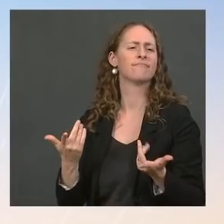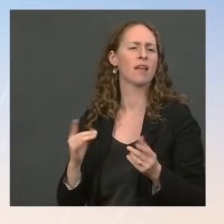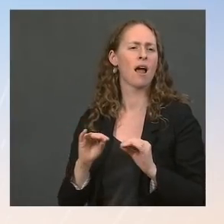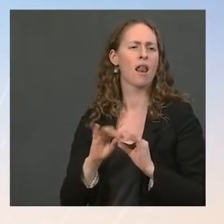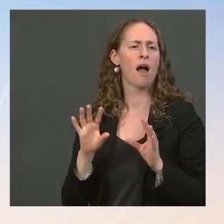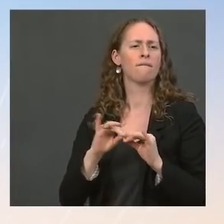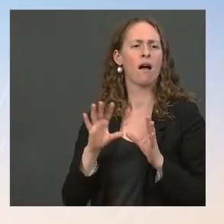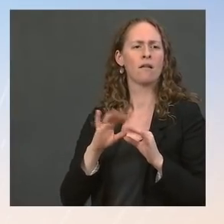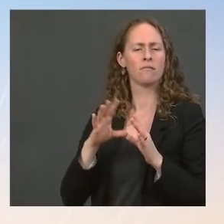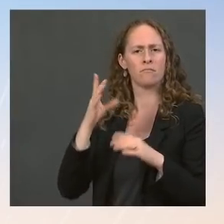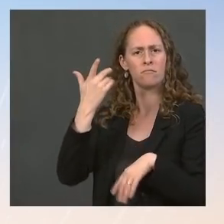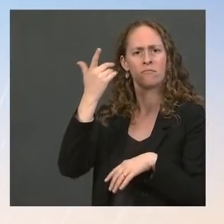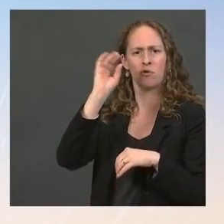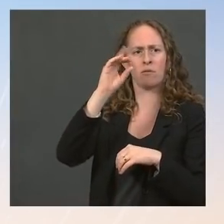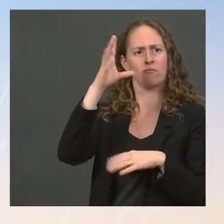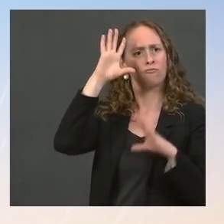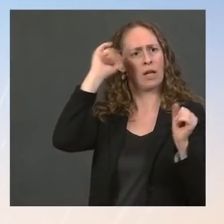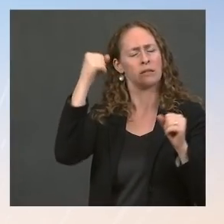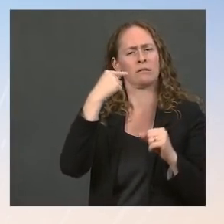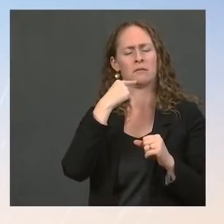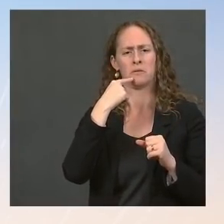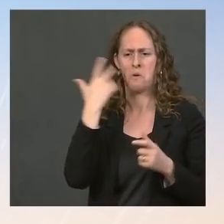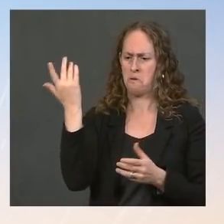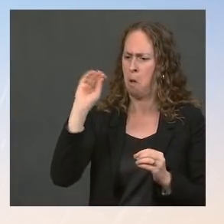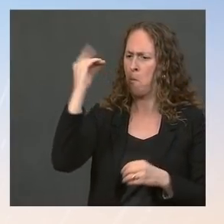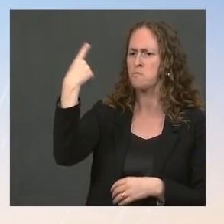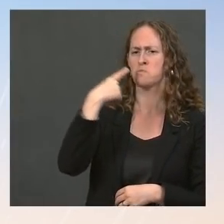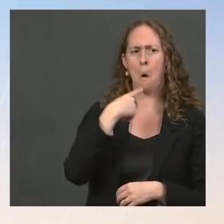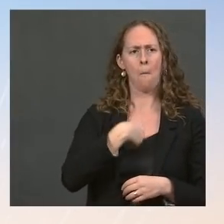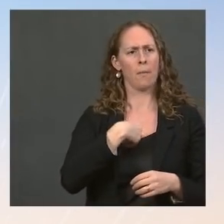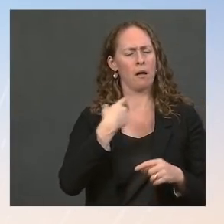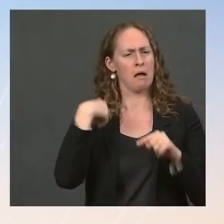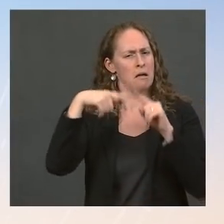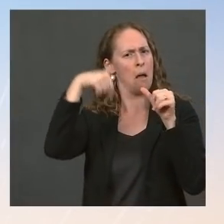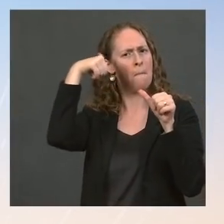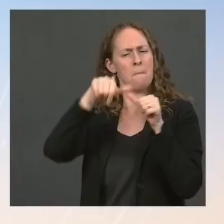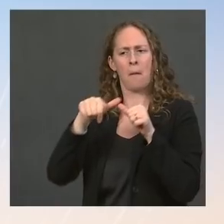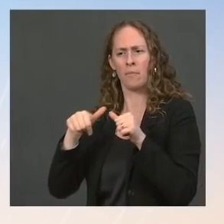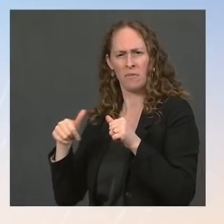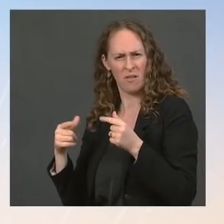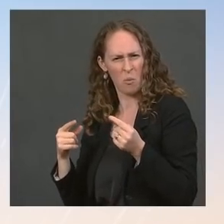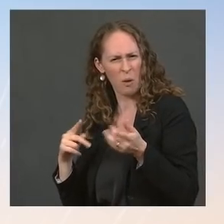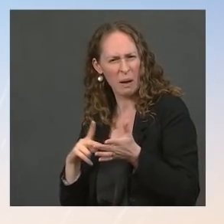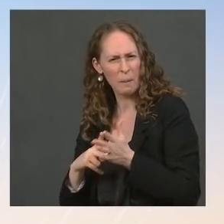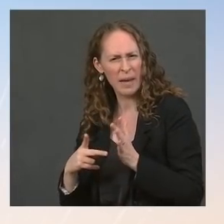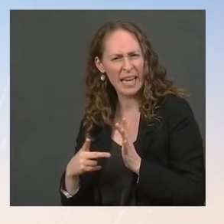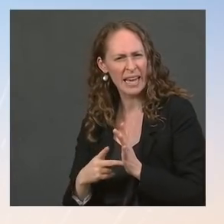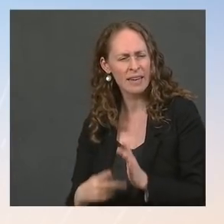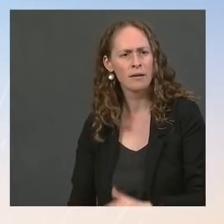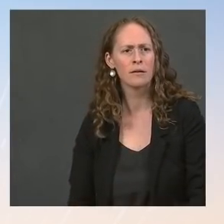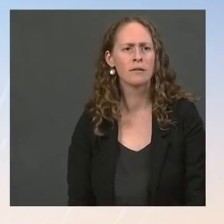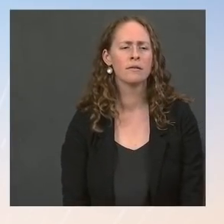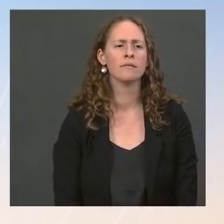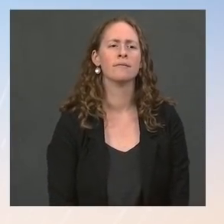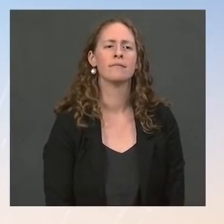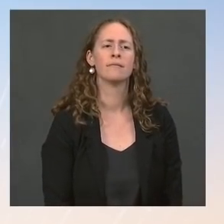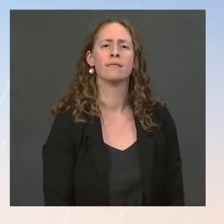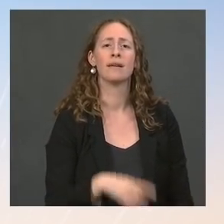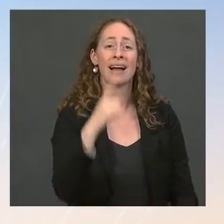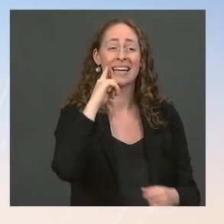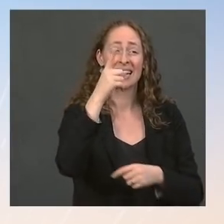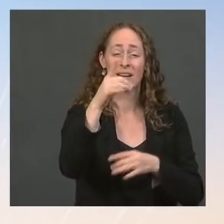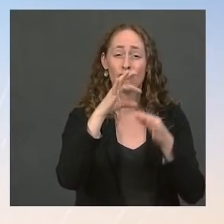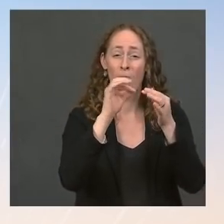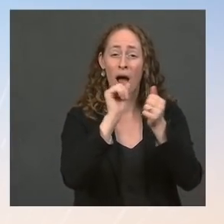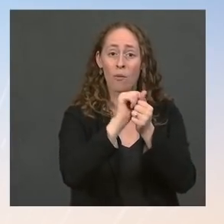that I can recall, what he meant? Well, Weijia, I think you took just a portion of the transcript of his conversation